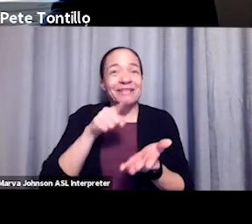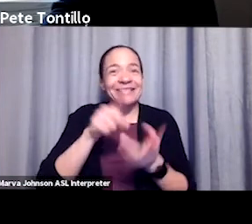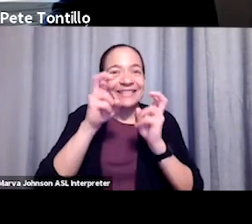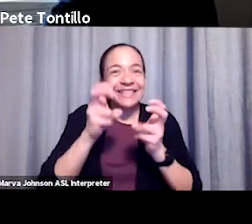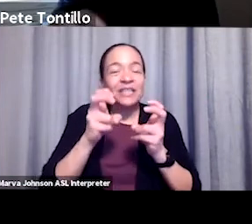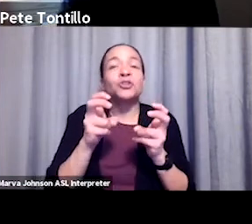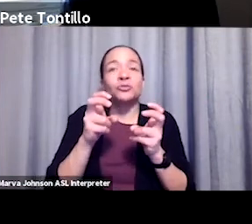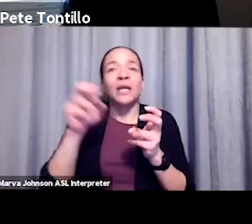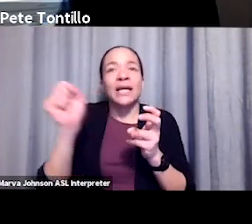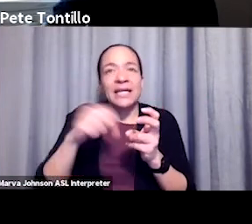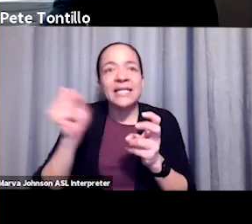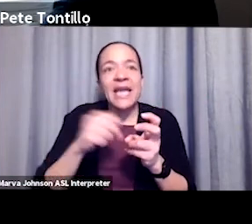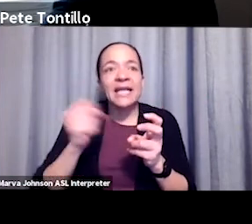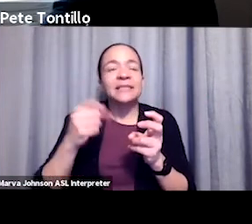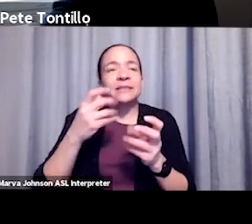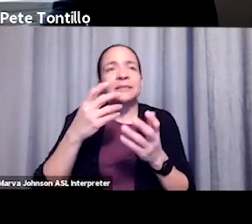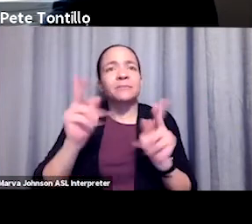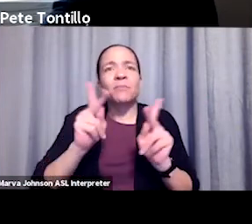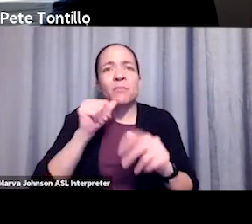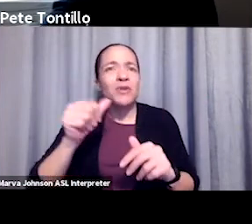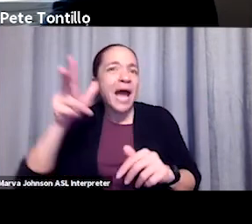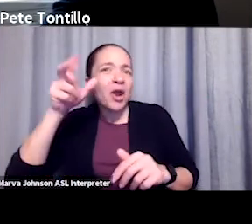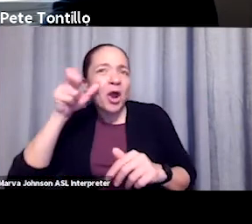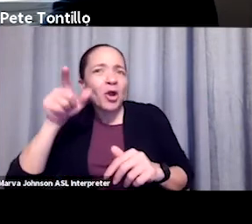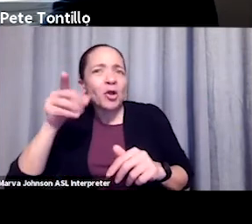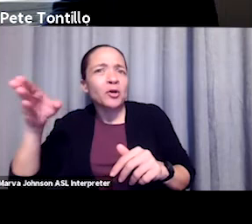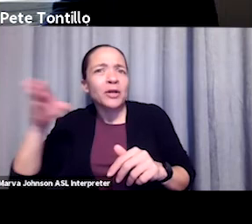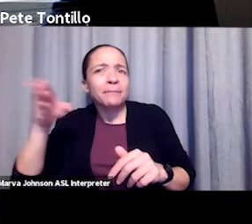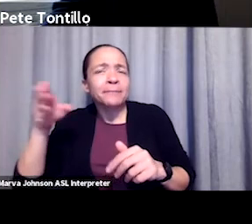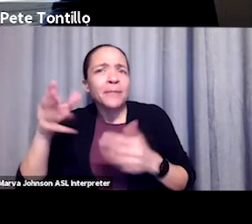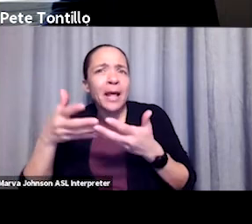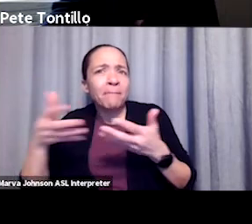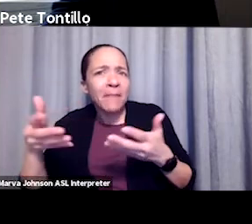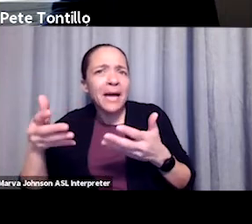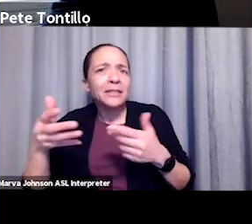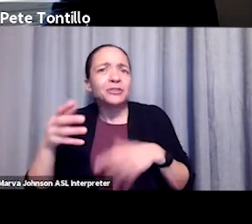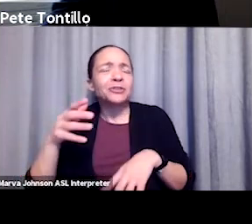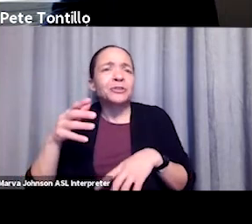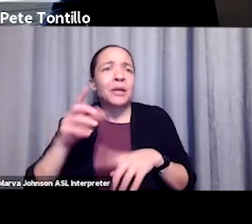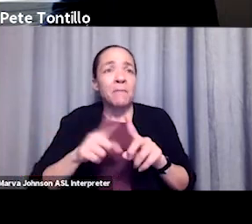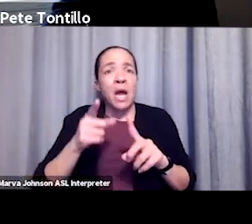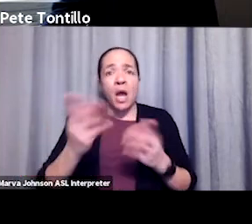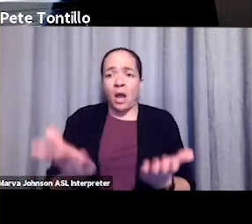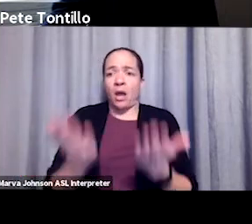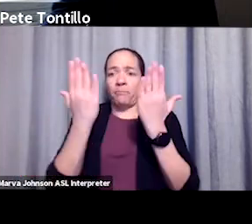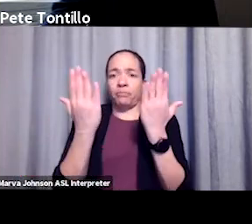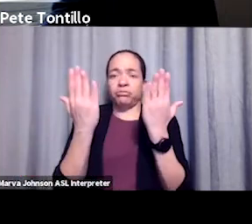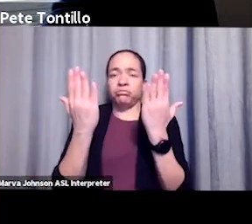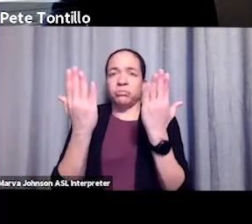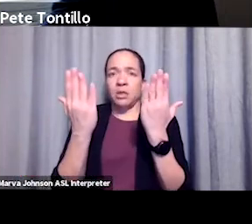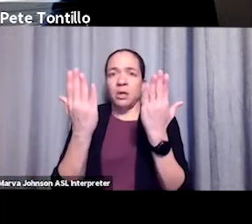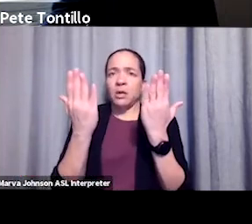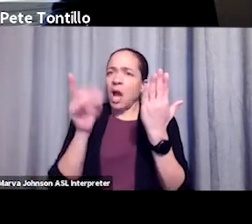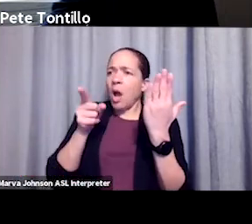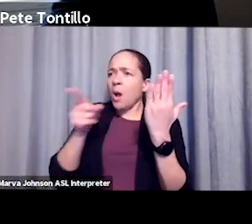even though maybe people haven't heard the one on the right as much, and therefore it's not as top of mind, when they see it in front of them, and when they choose between